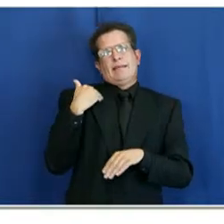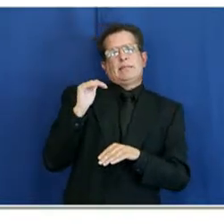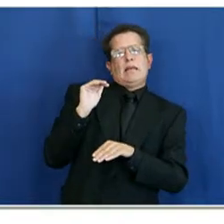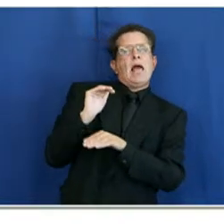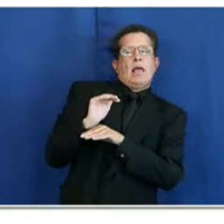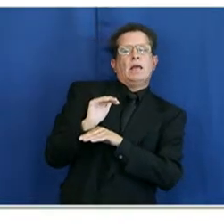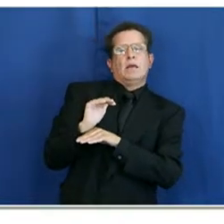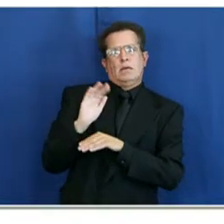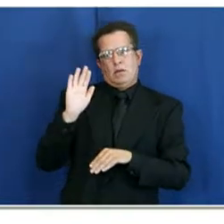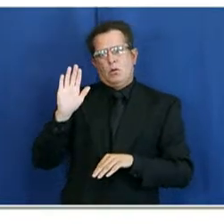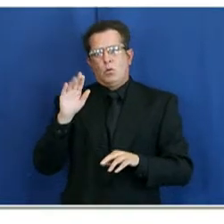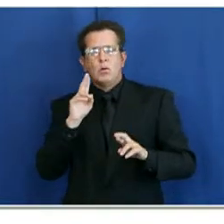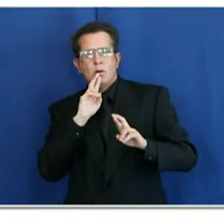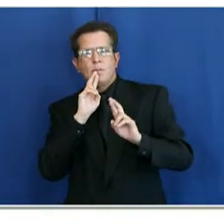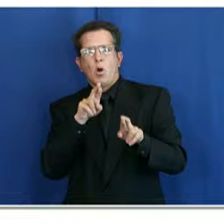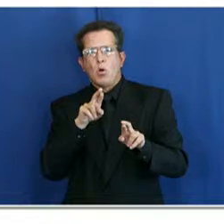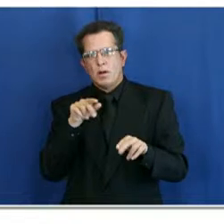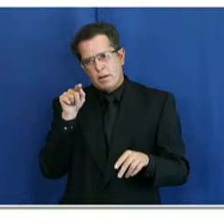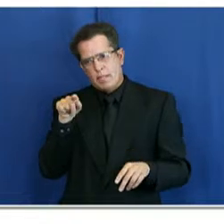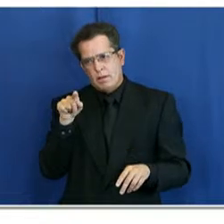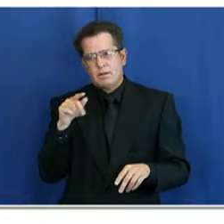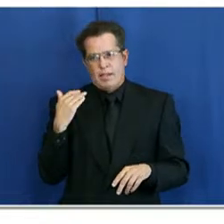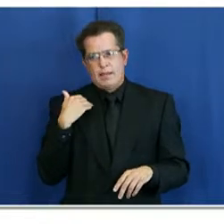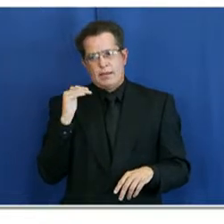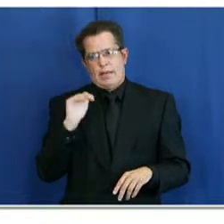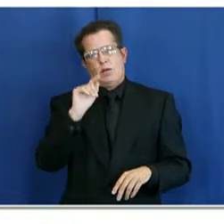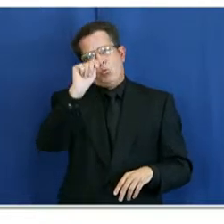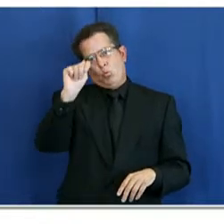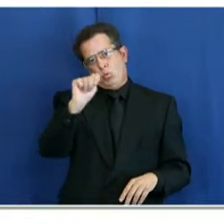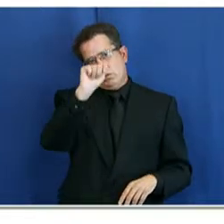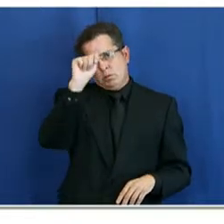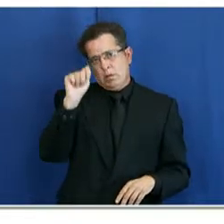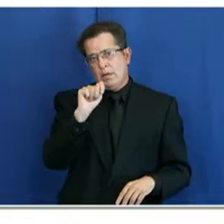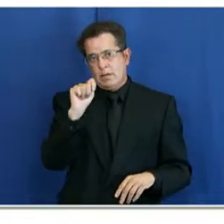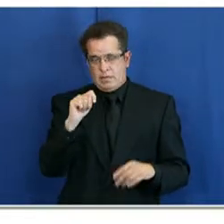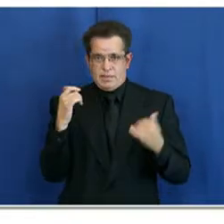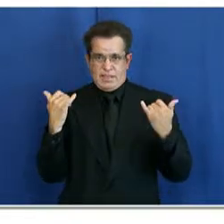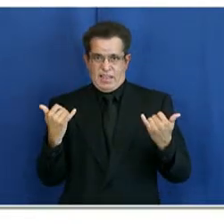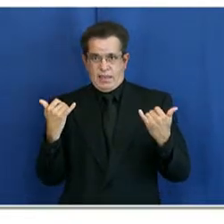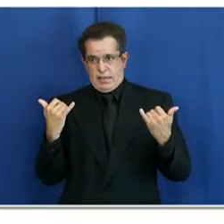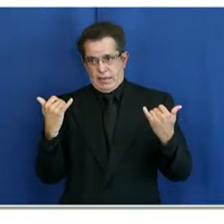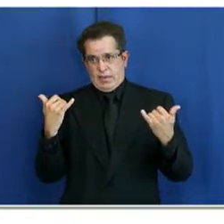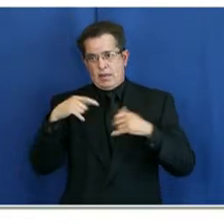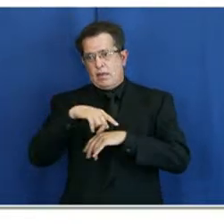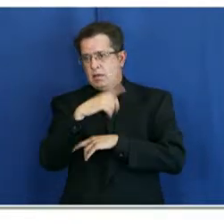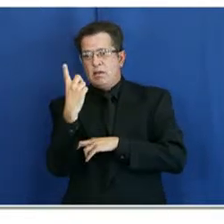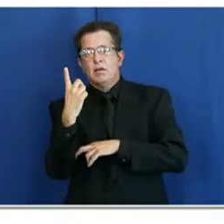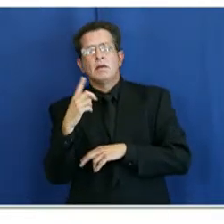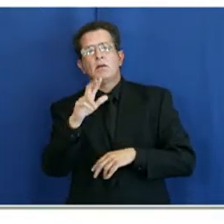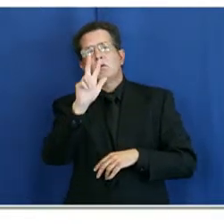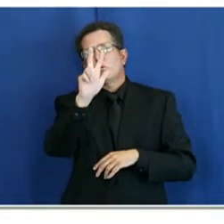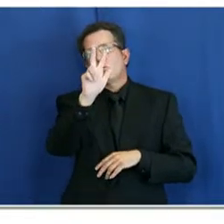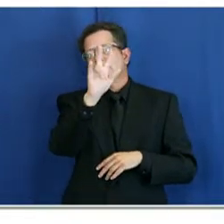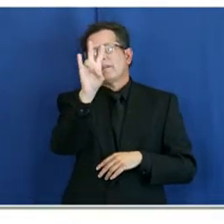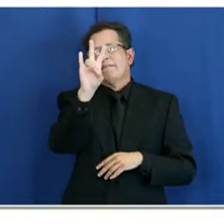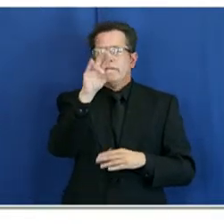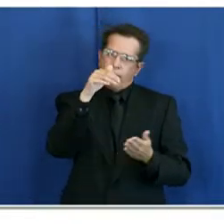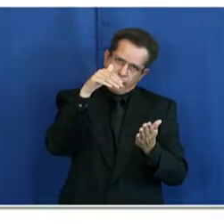p.m. yesterday, which is last night, Tuesday. Today, there is a total of